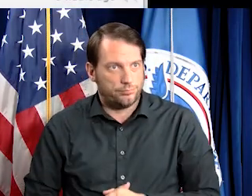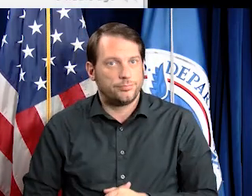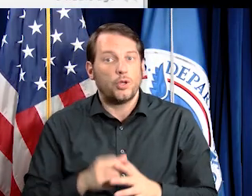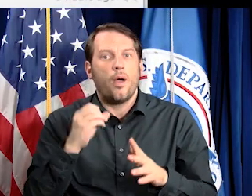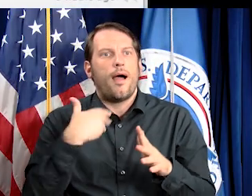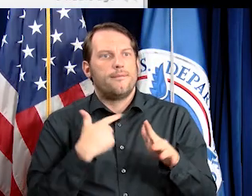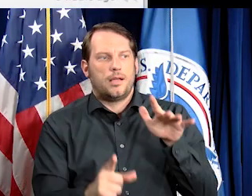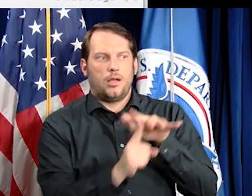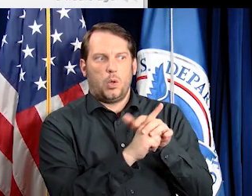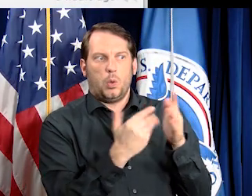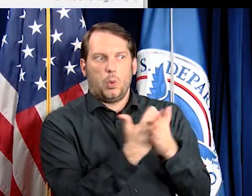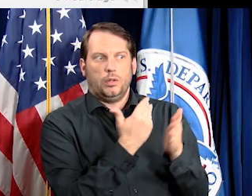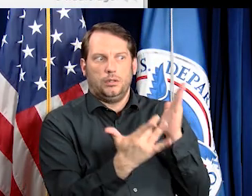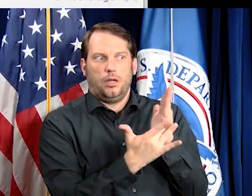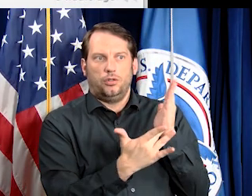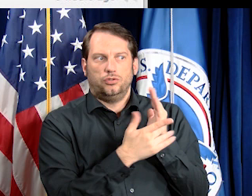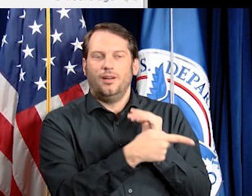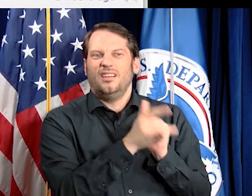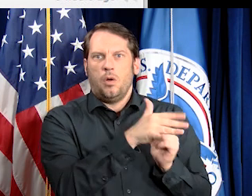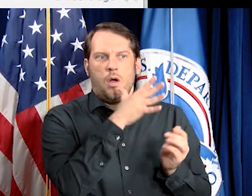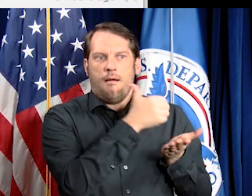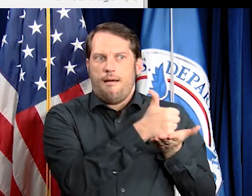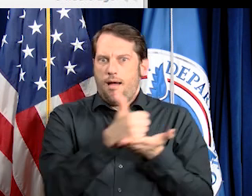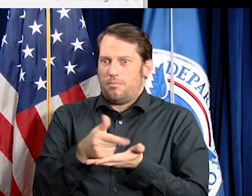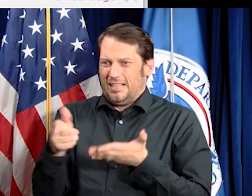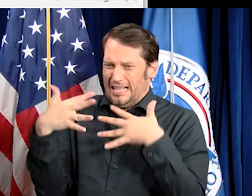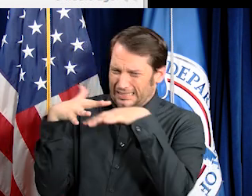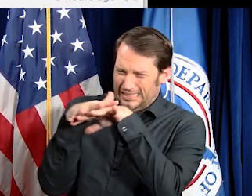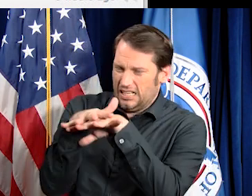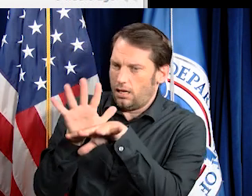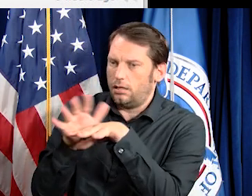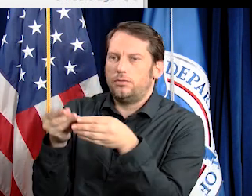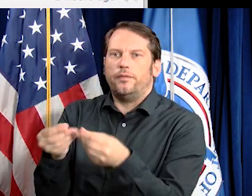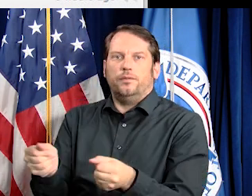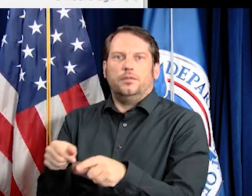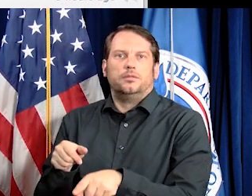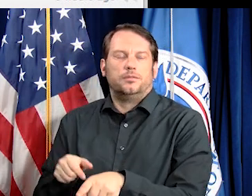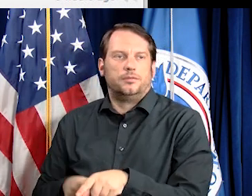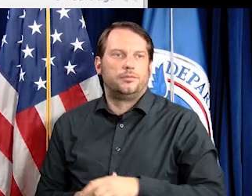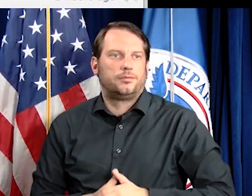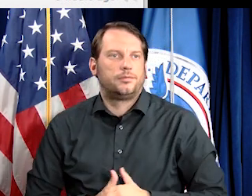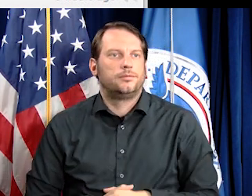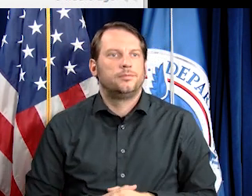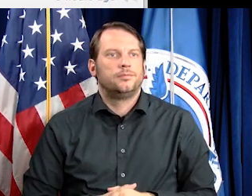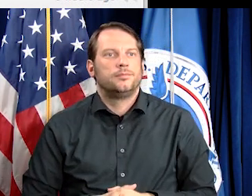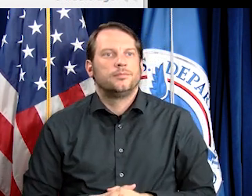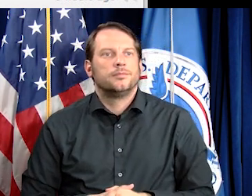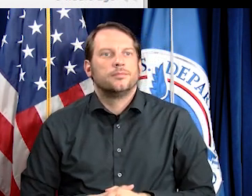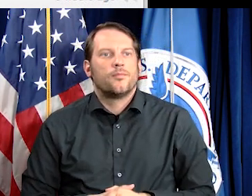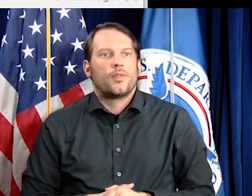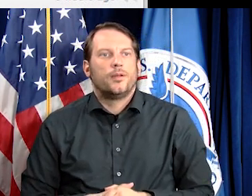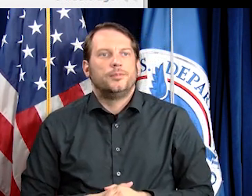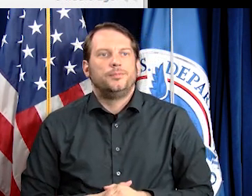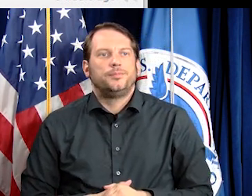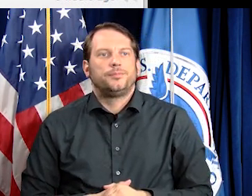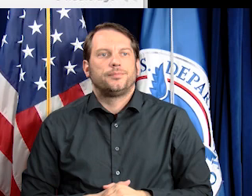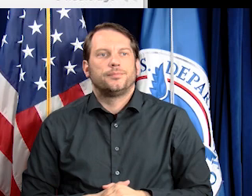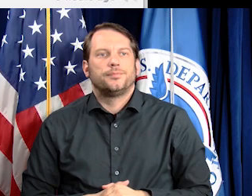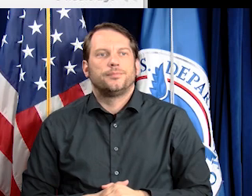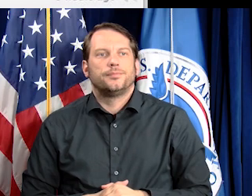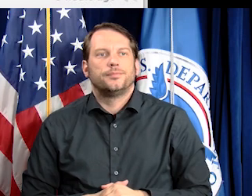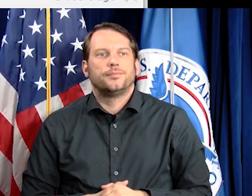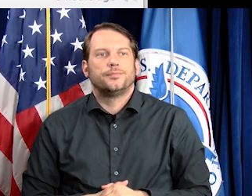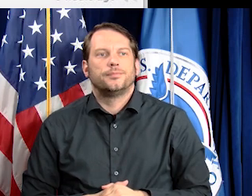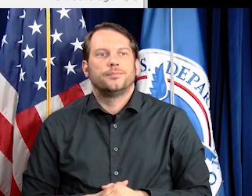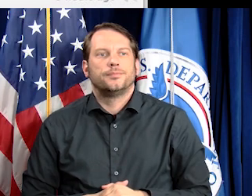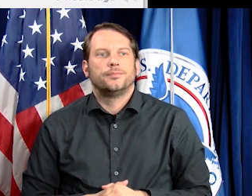that gap. Now, in November 2009, a colleague of mine who is also doing the same PhD program as me, who